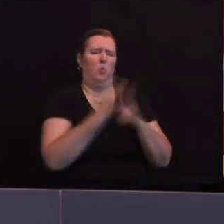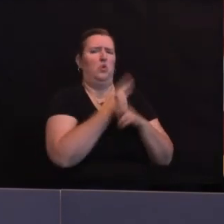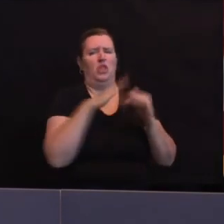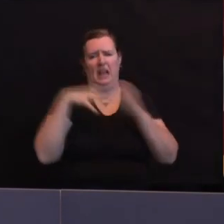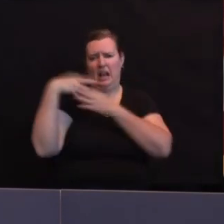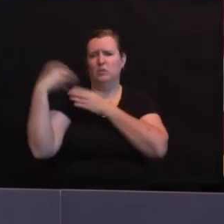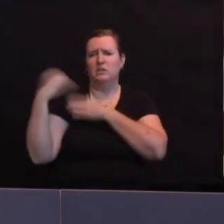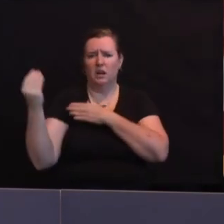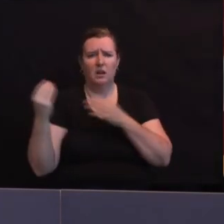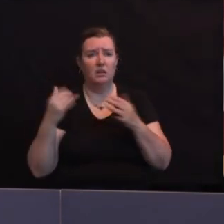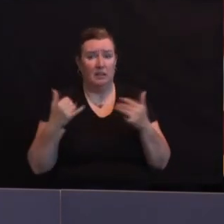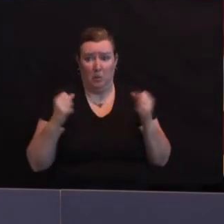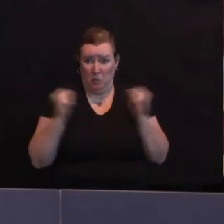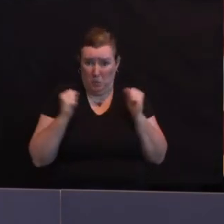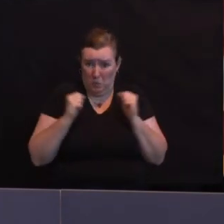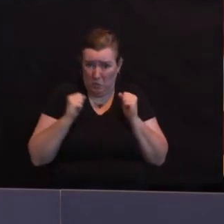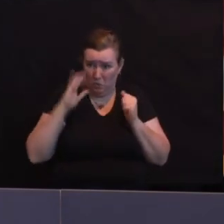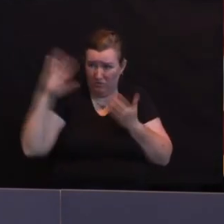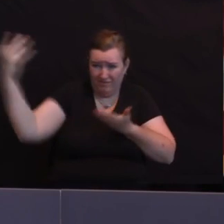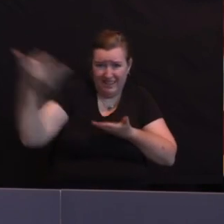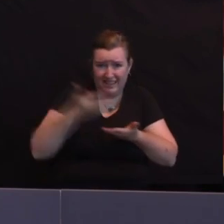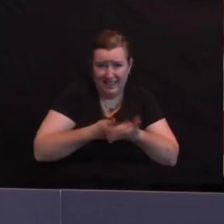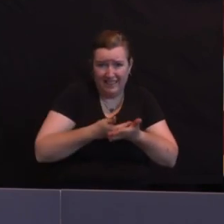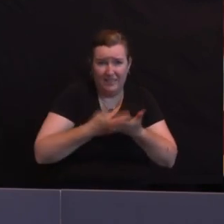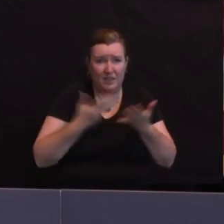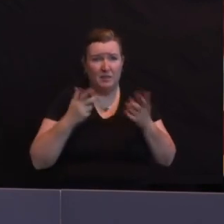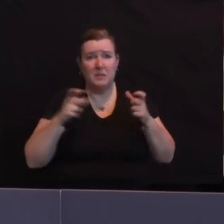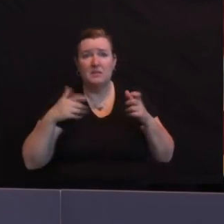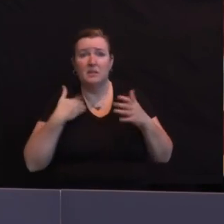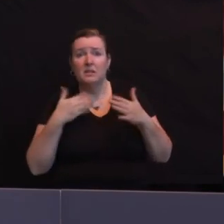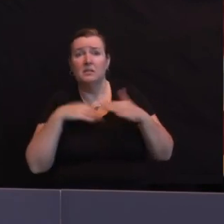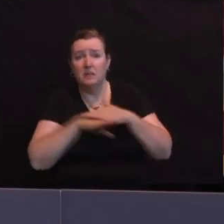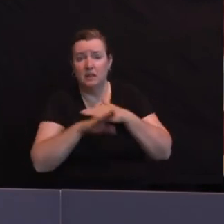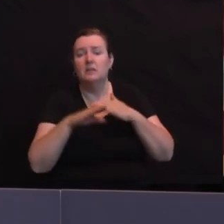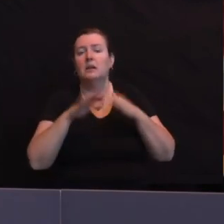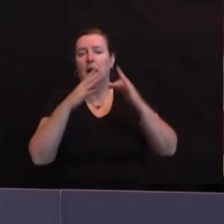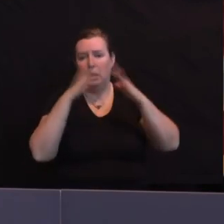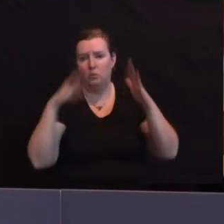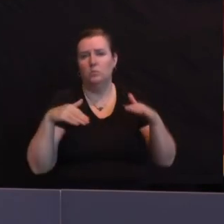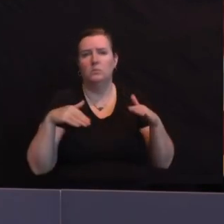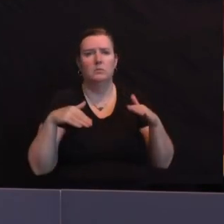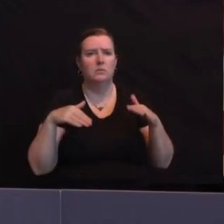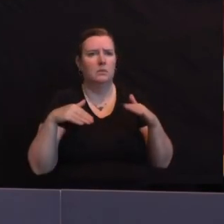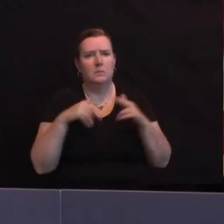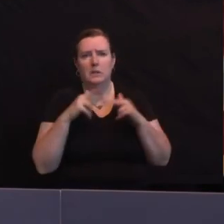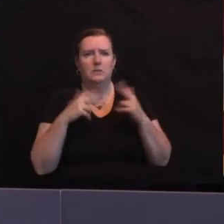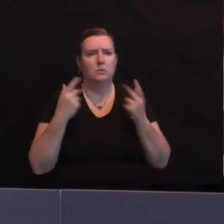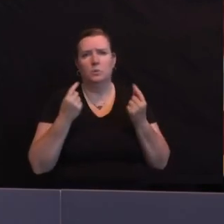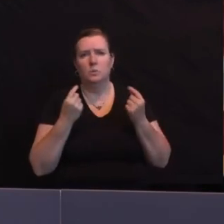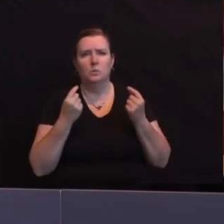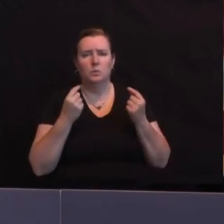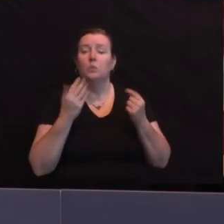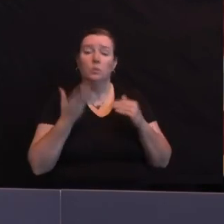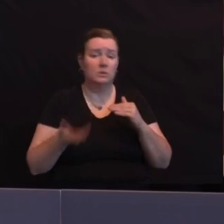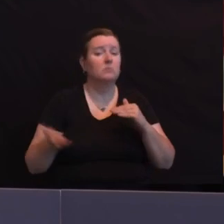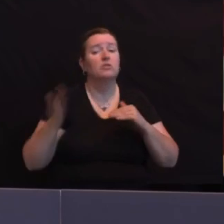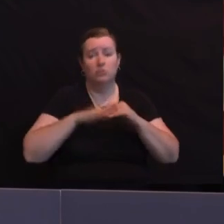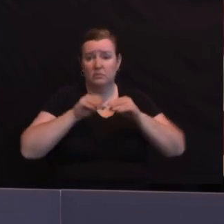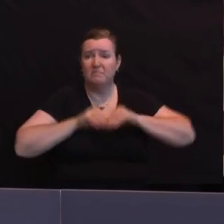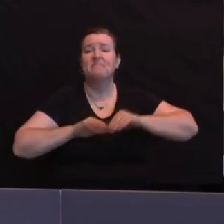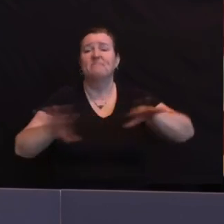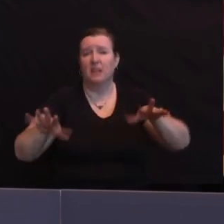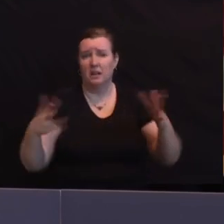weather sets in and people move indoors, the threat of spread is even greater. We also know that we will be